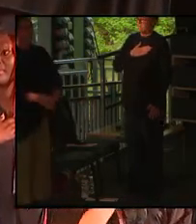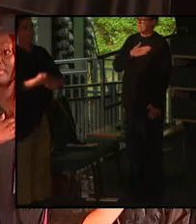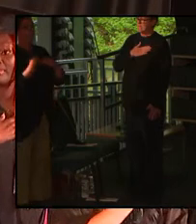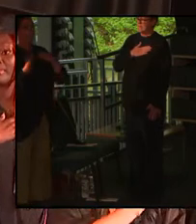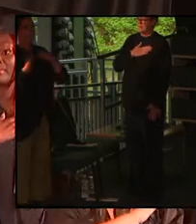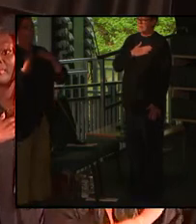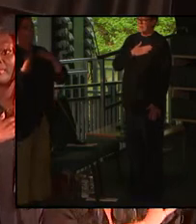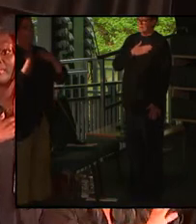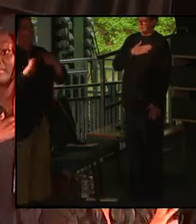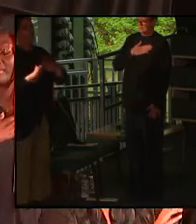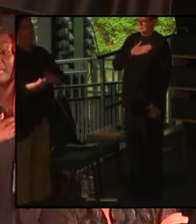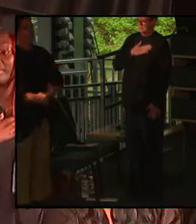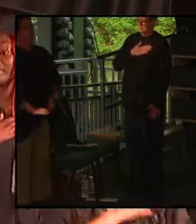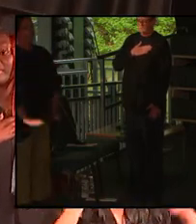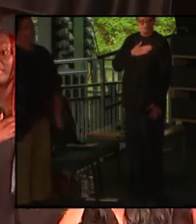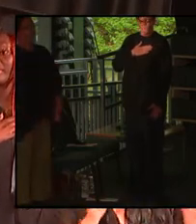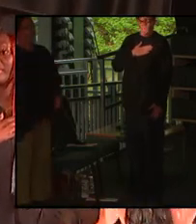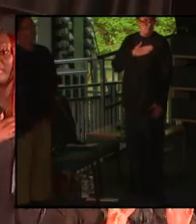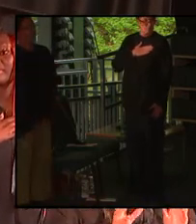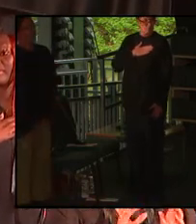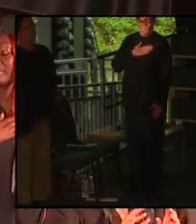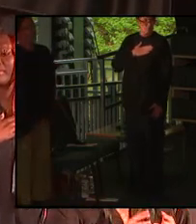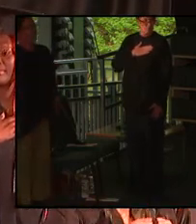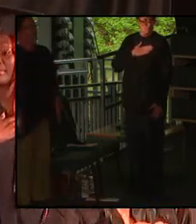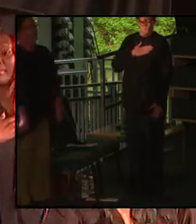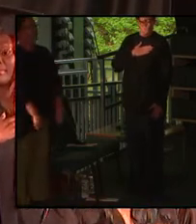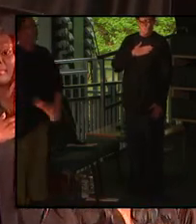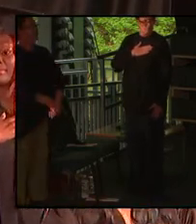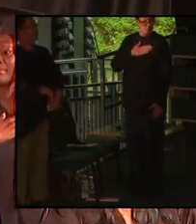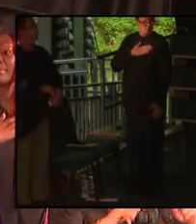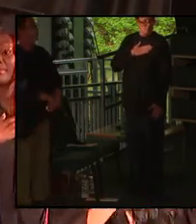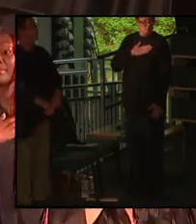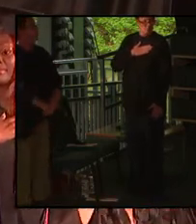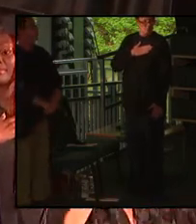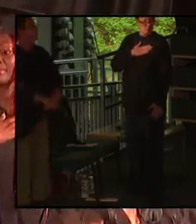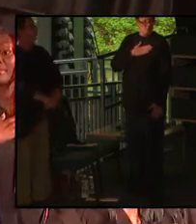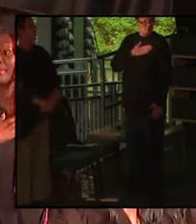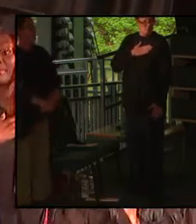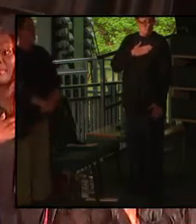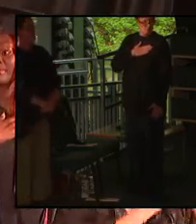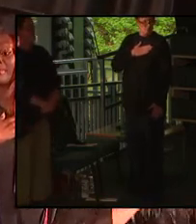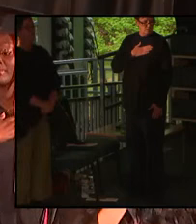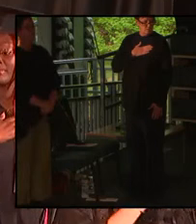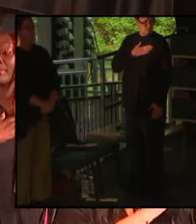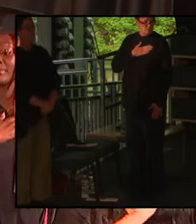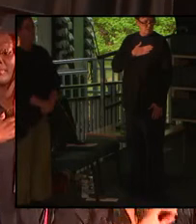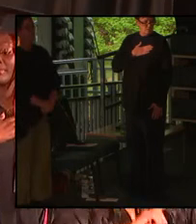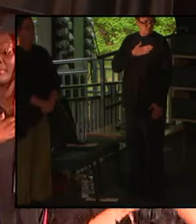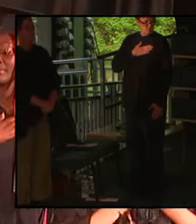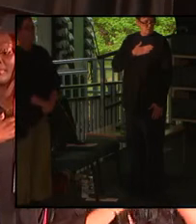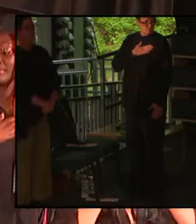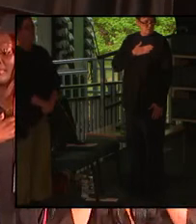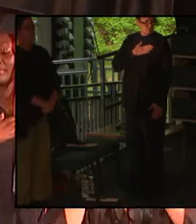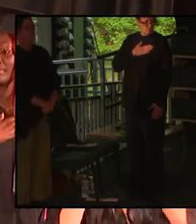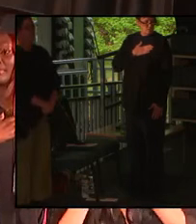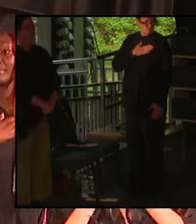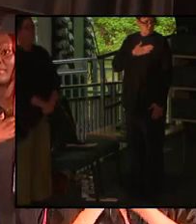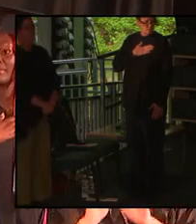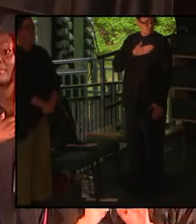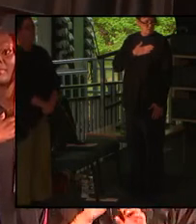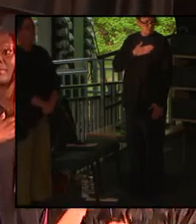the twilight's last gleaming, whose broad stripes and